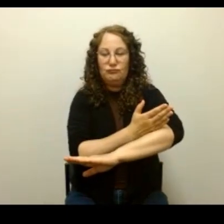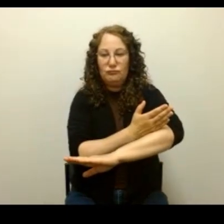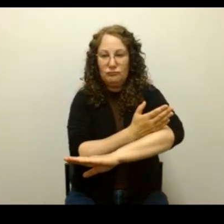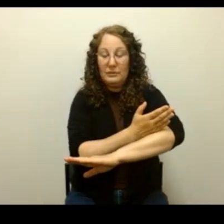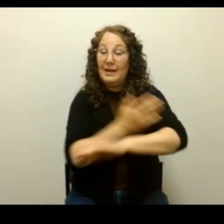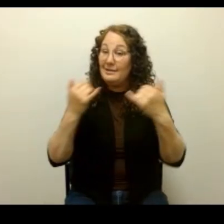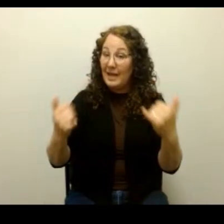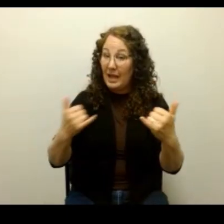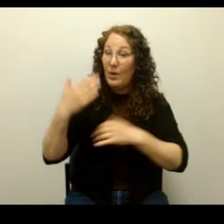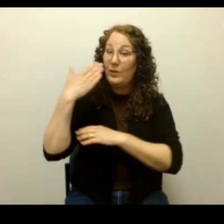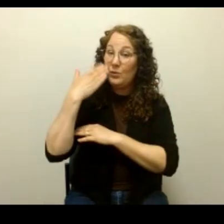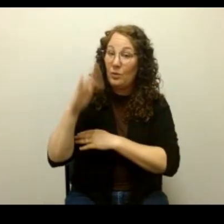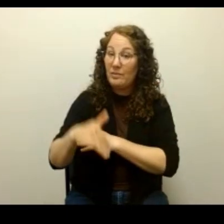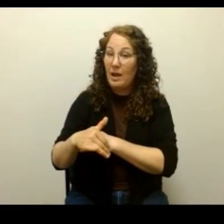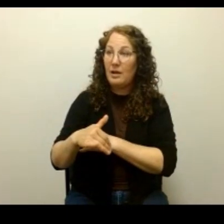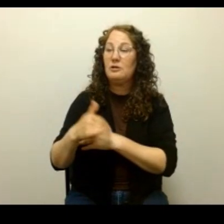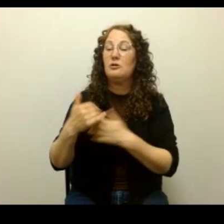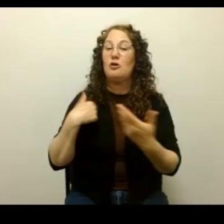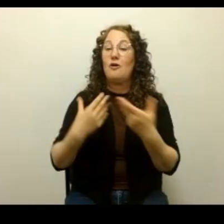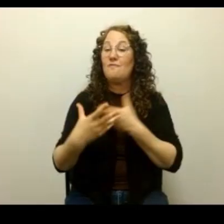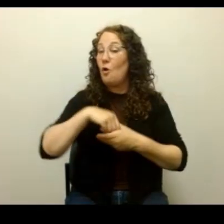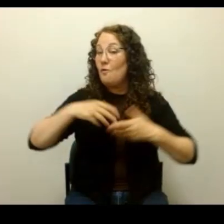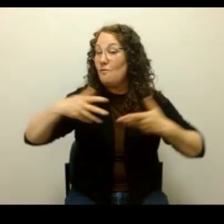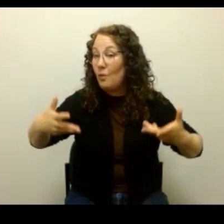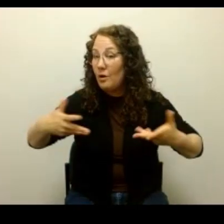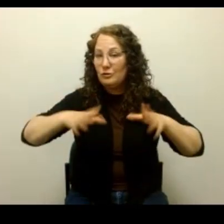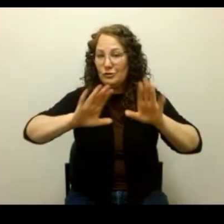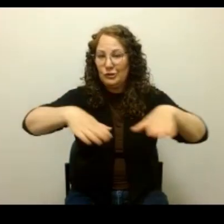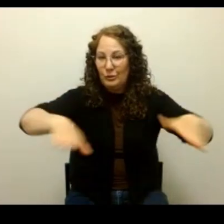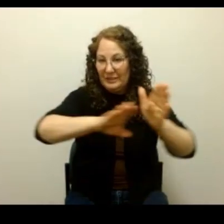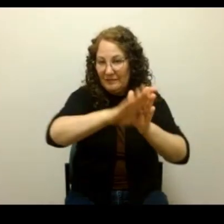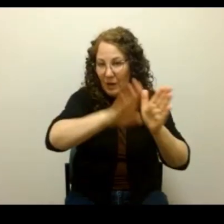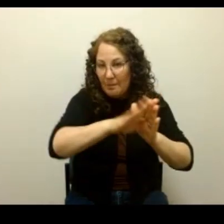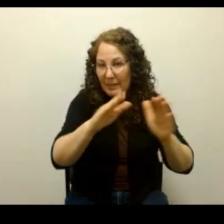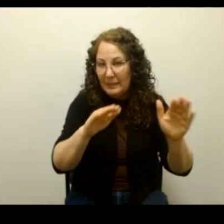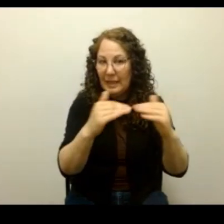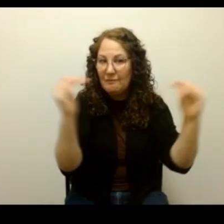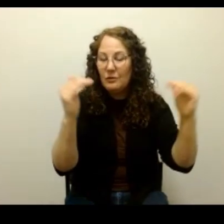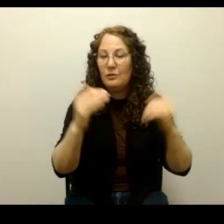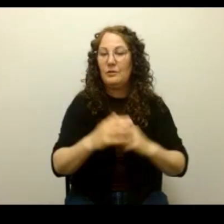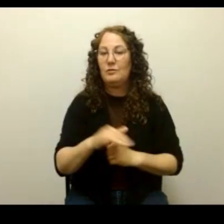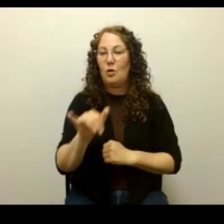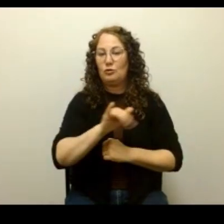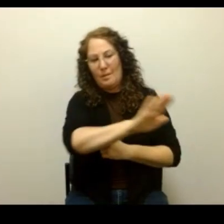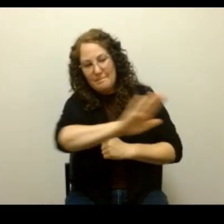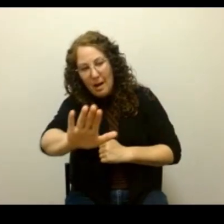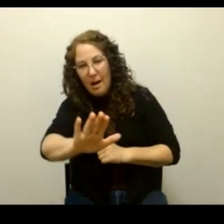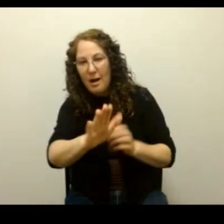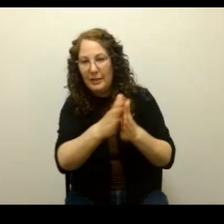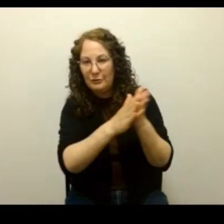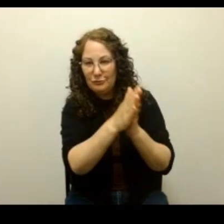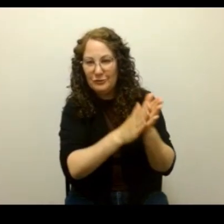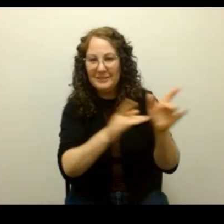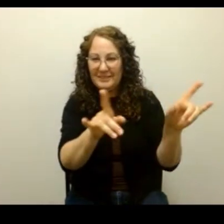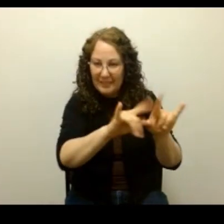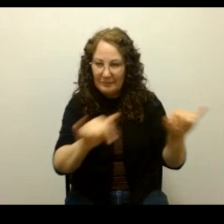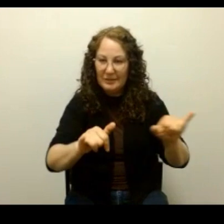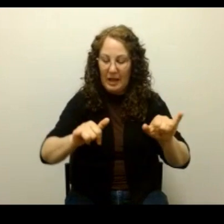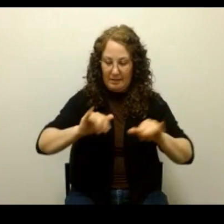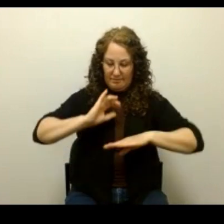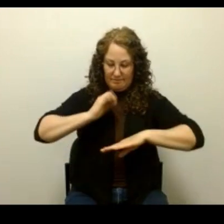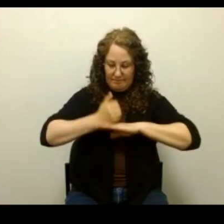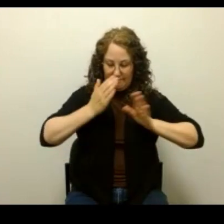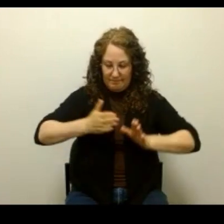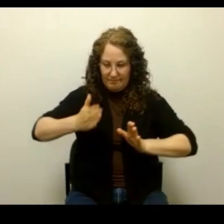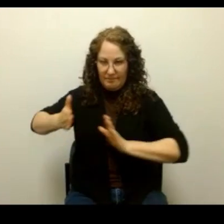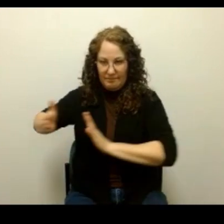now know to take into account children's developmental stages and general interests while preparing lesson